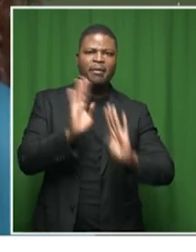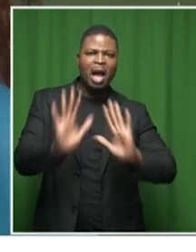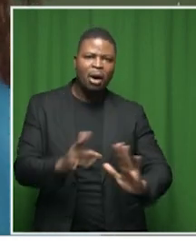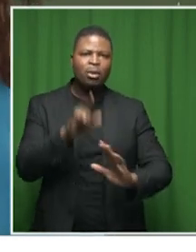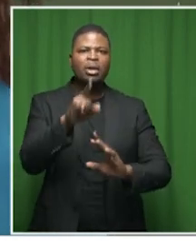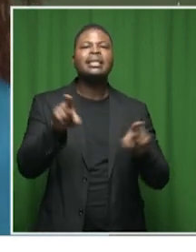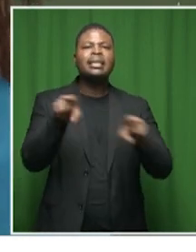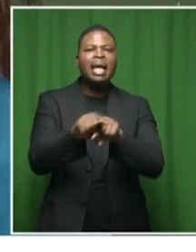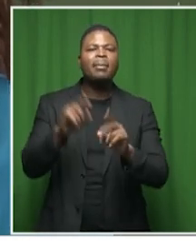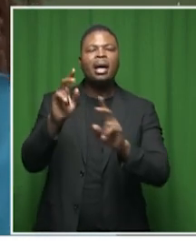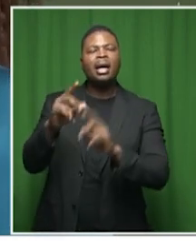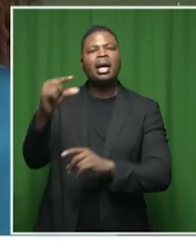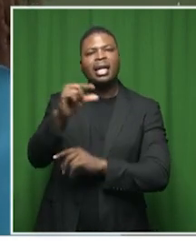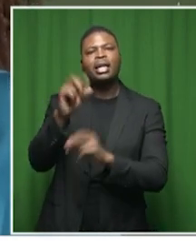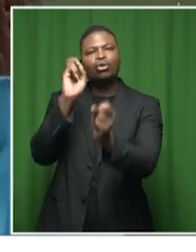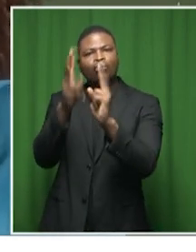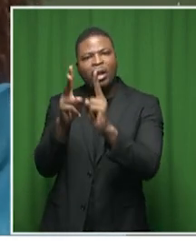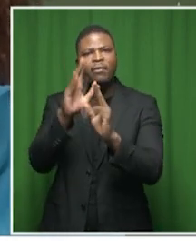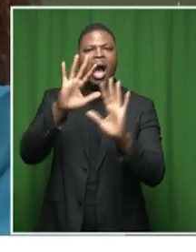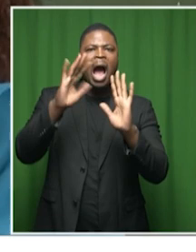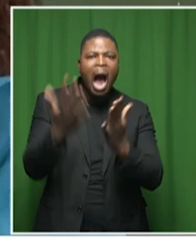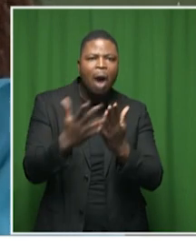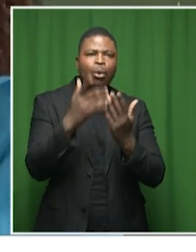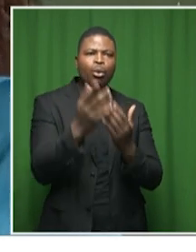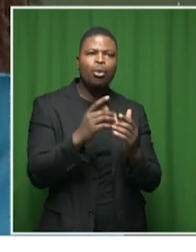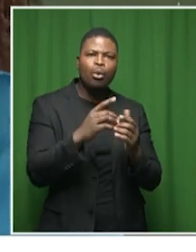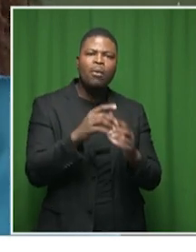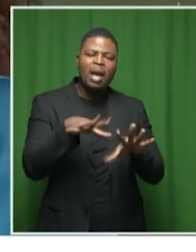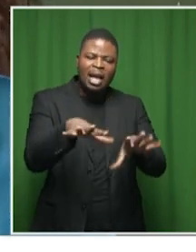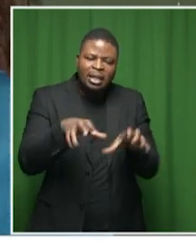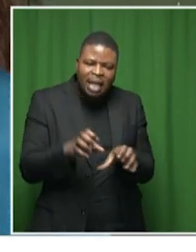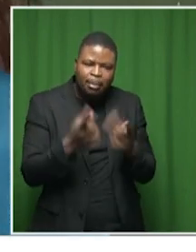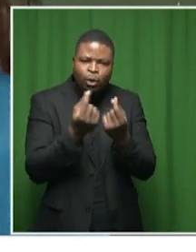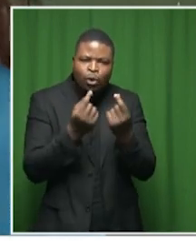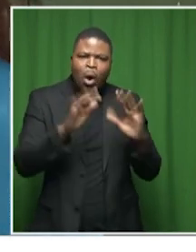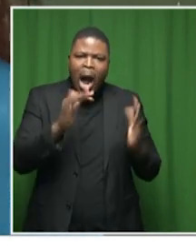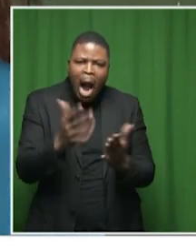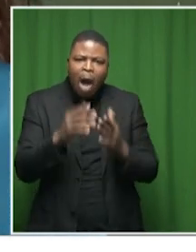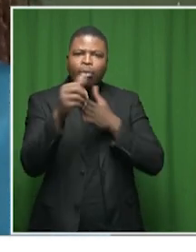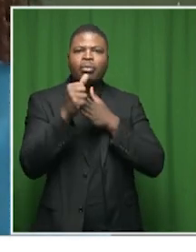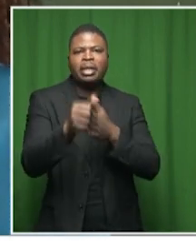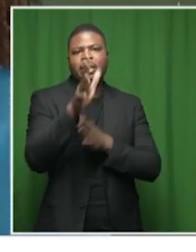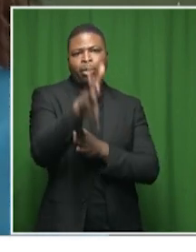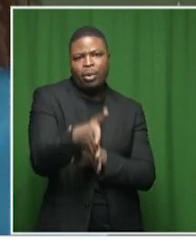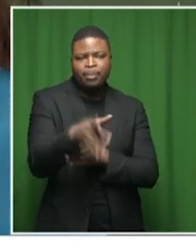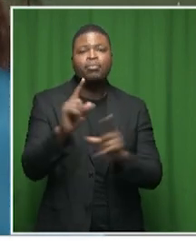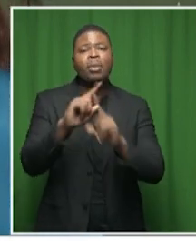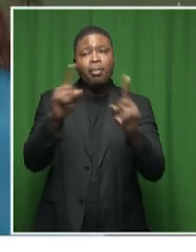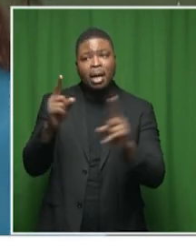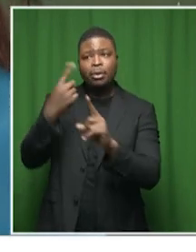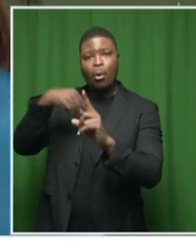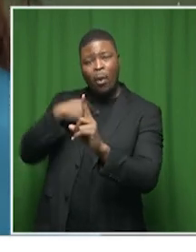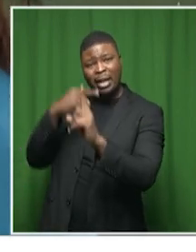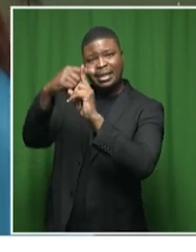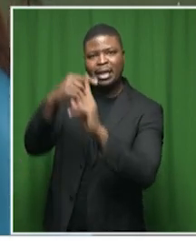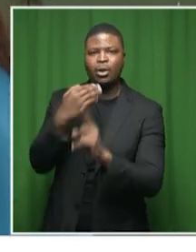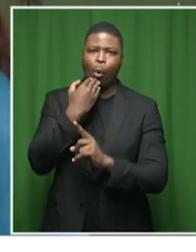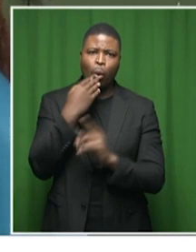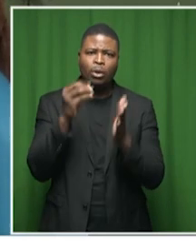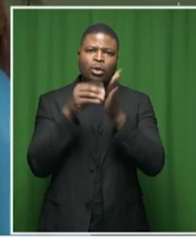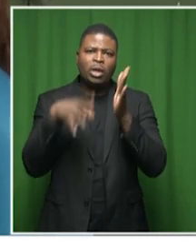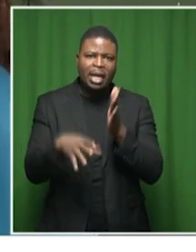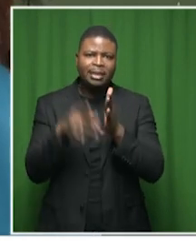or whatever. So guidance and tips. It's a 2-hour session which we're targeting the grade 12s till TVET